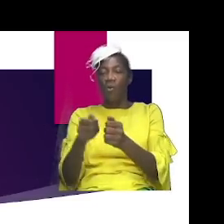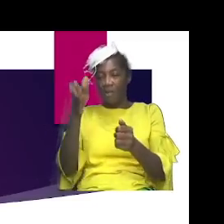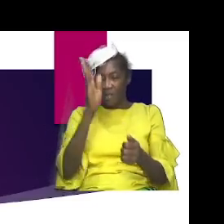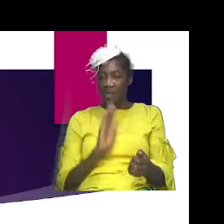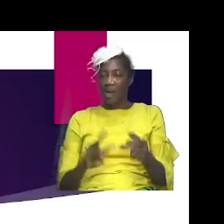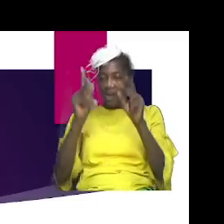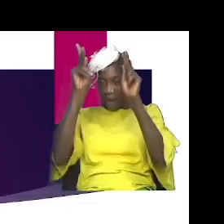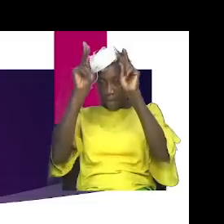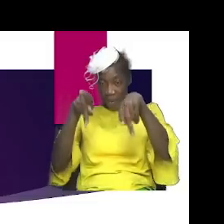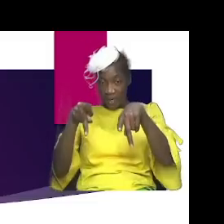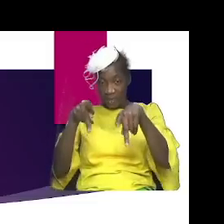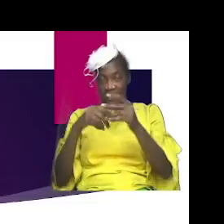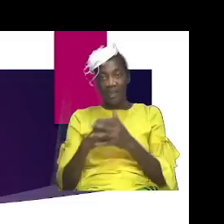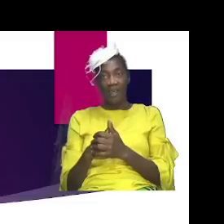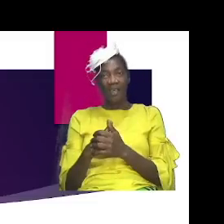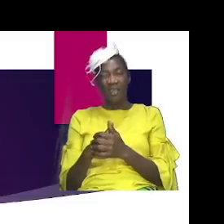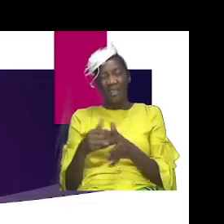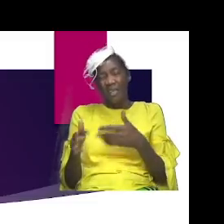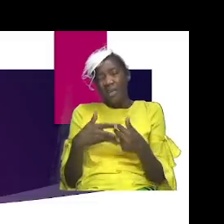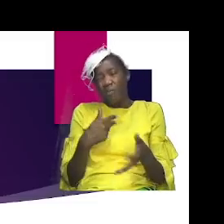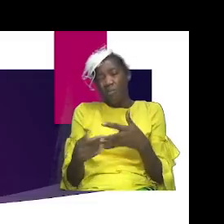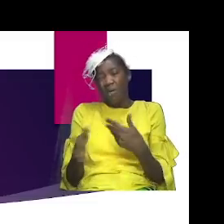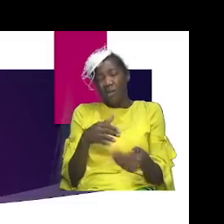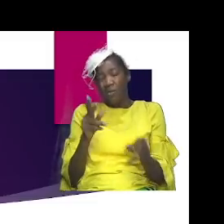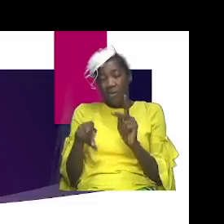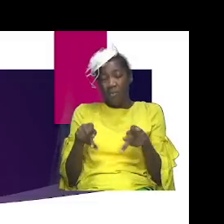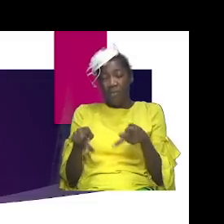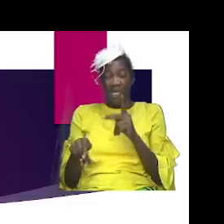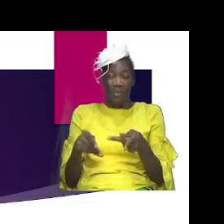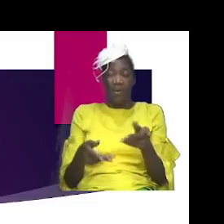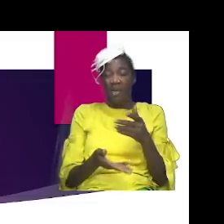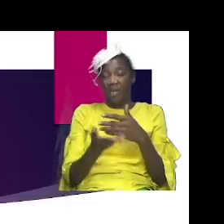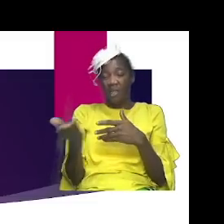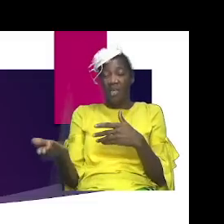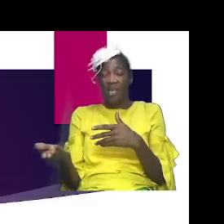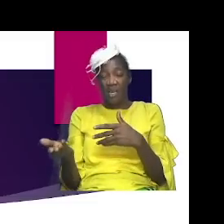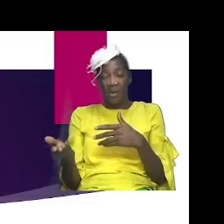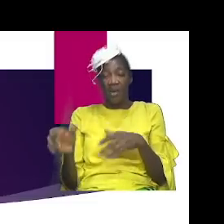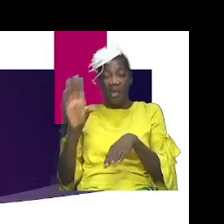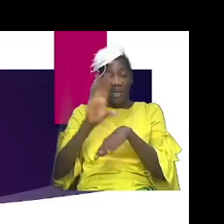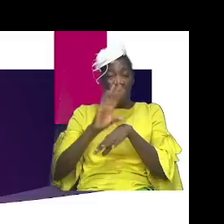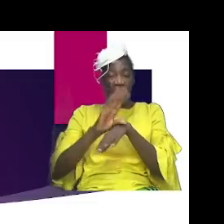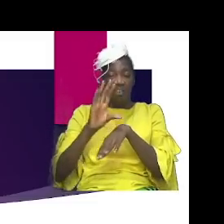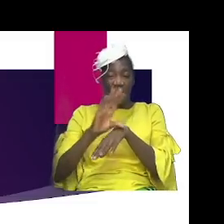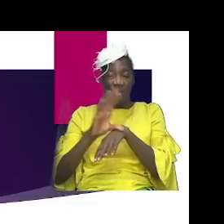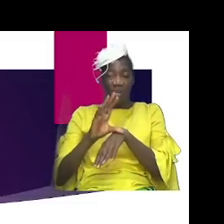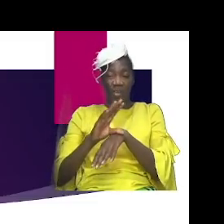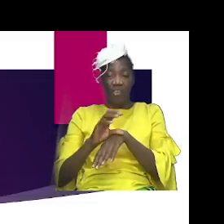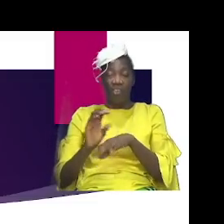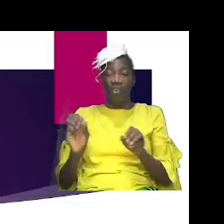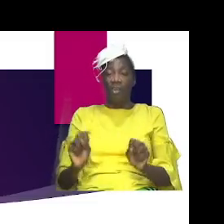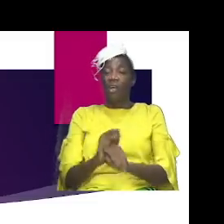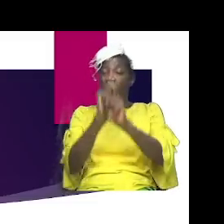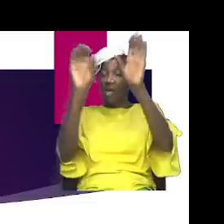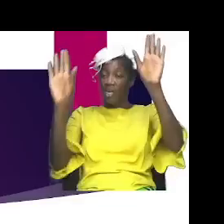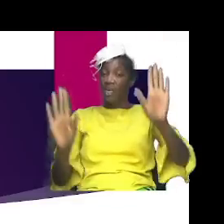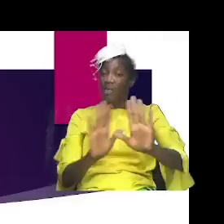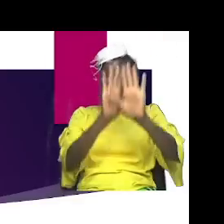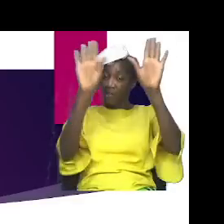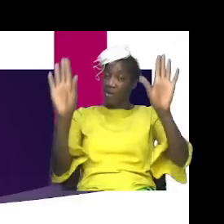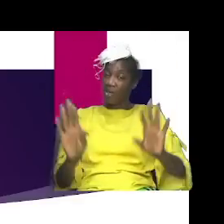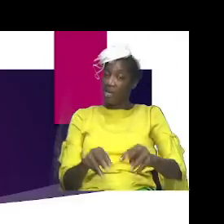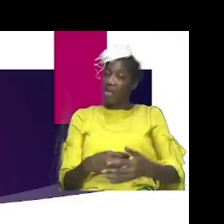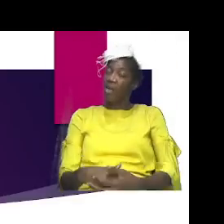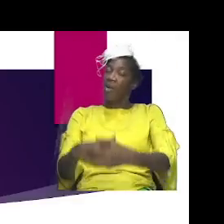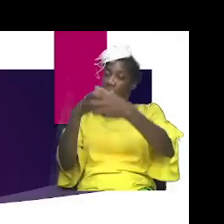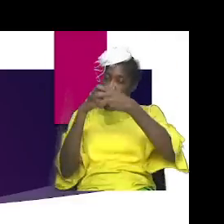No matter how people are there when we pray through, and no matter how people are there in church when on a Sunday when we are magnifying him